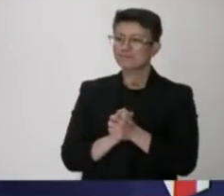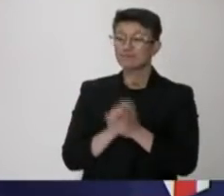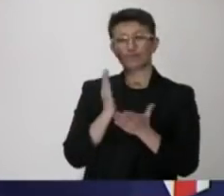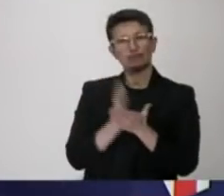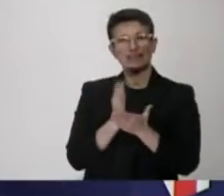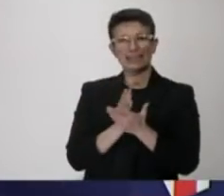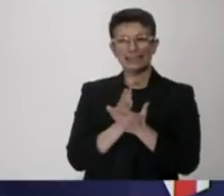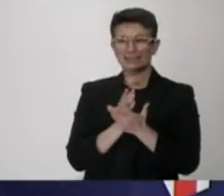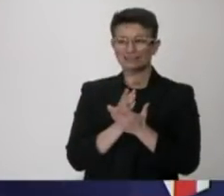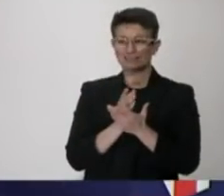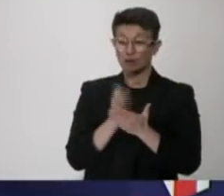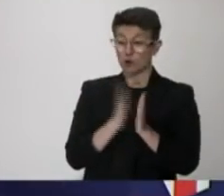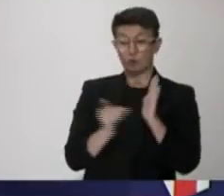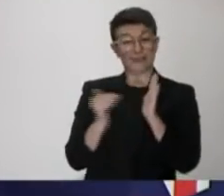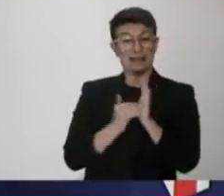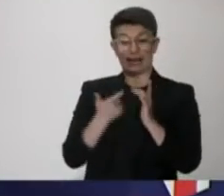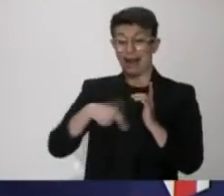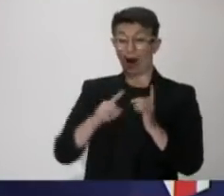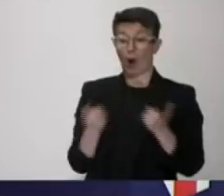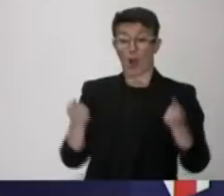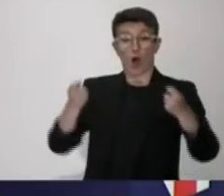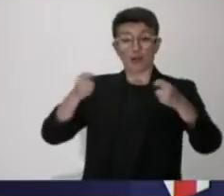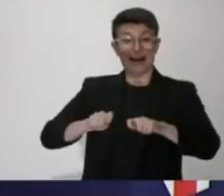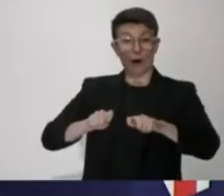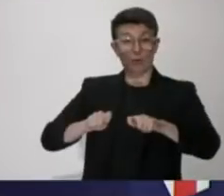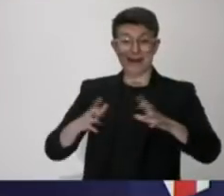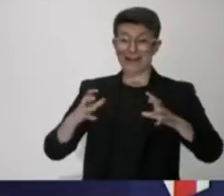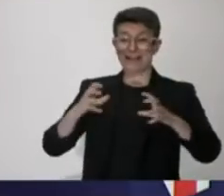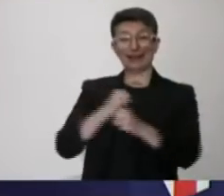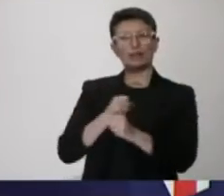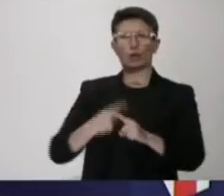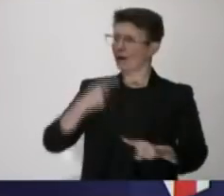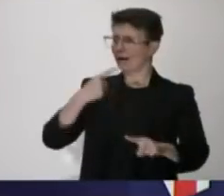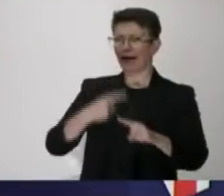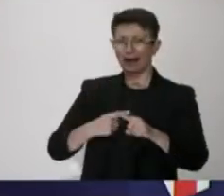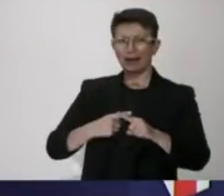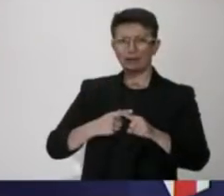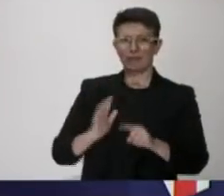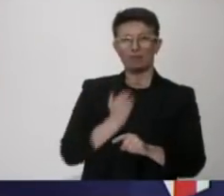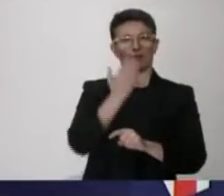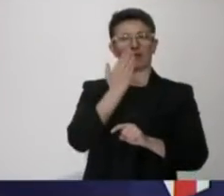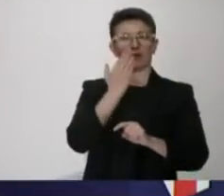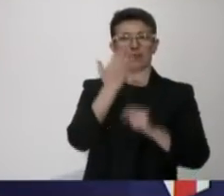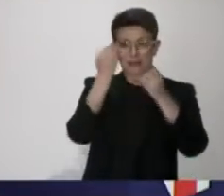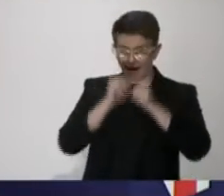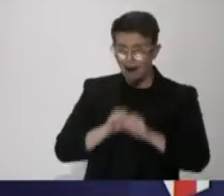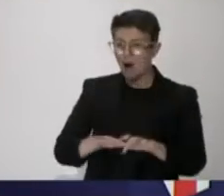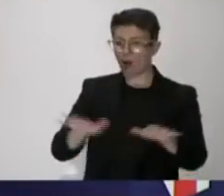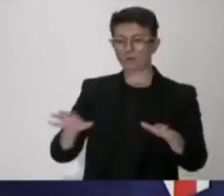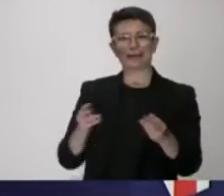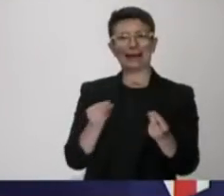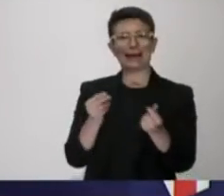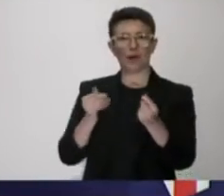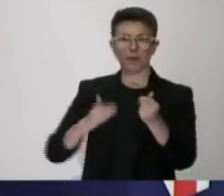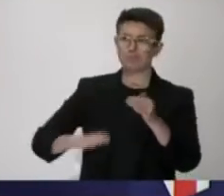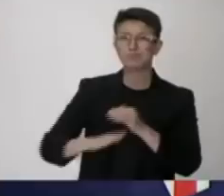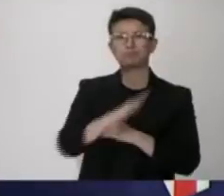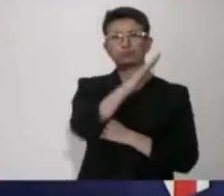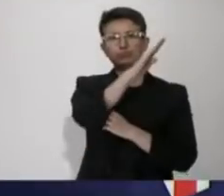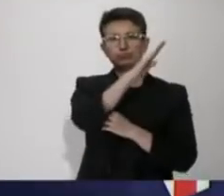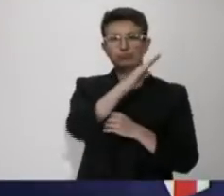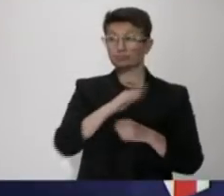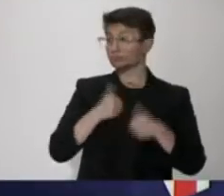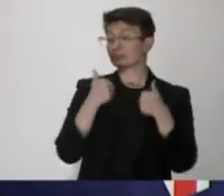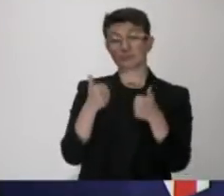lockdown earlier than predicted, and then in doing so saw a higher level of economic activity than predicted. So that's a positive for the